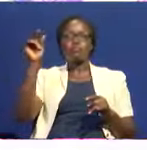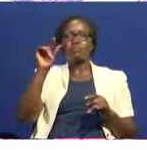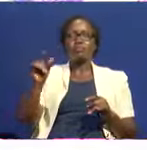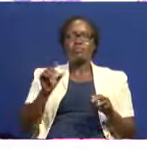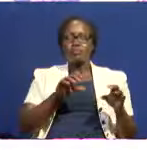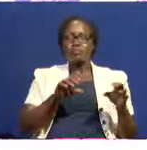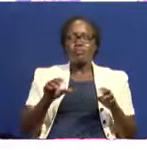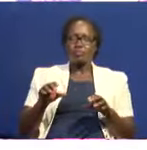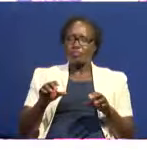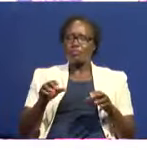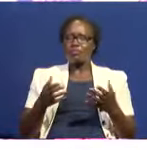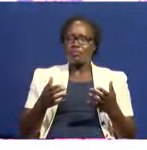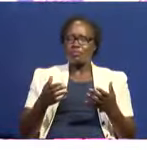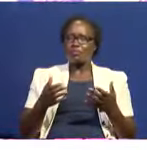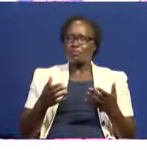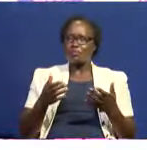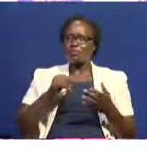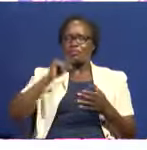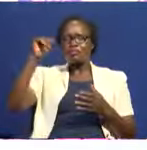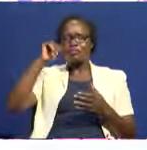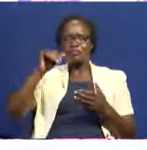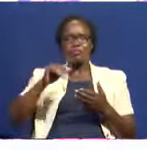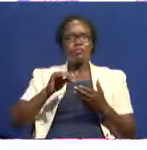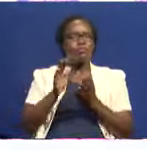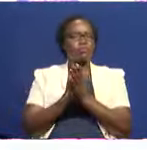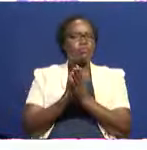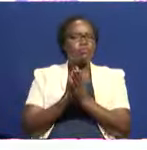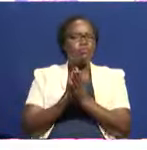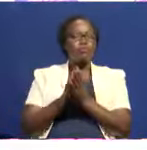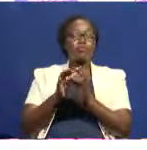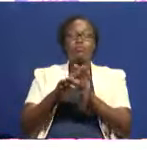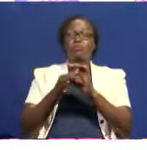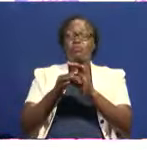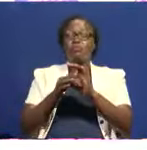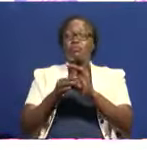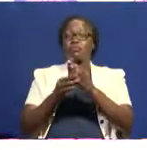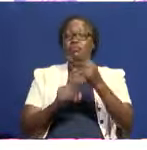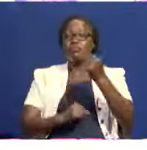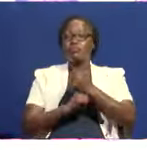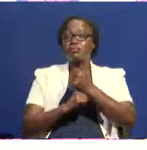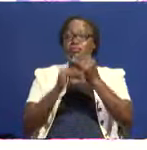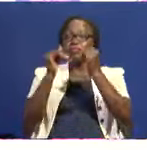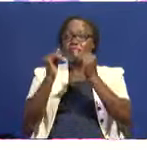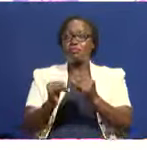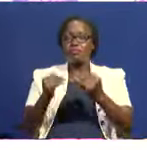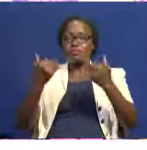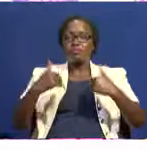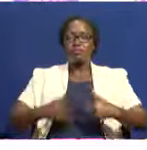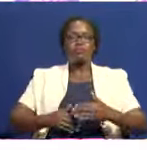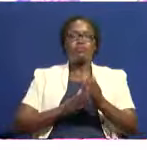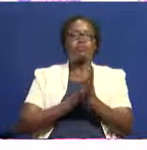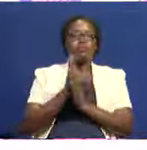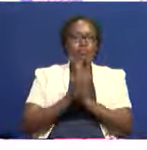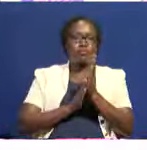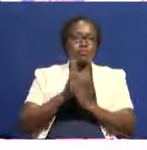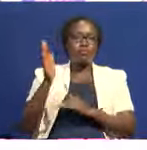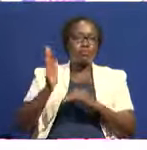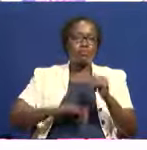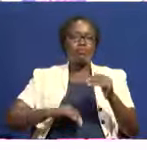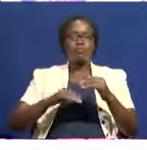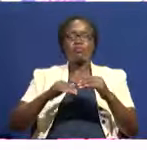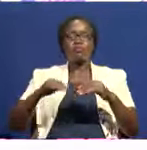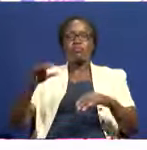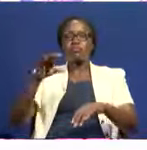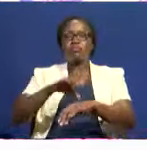suffered high-octane politics around the fathom unity to support individual and personal ambition rather than the